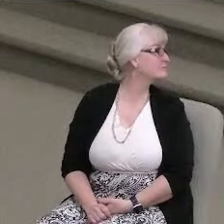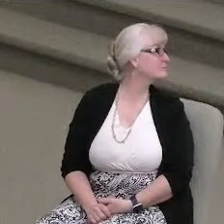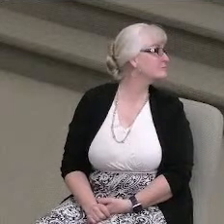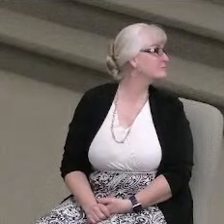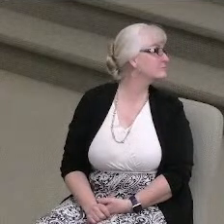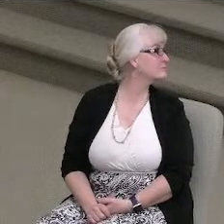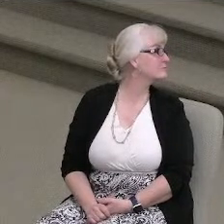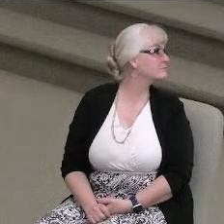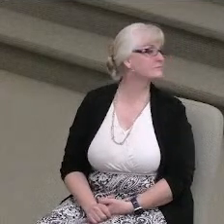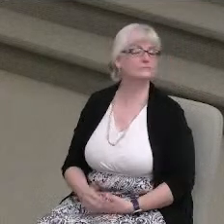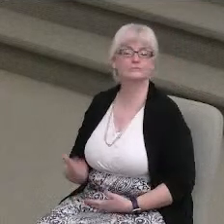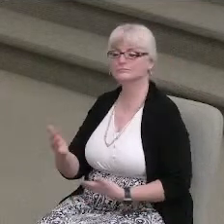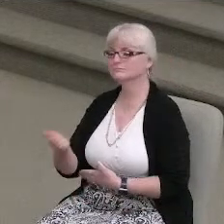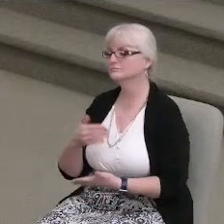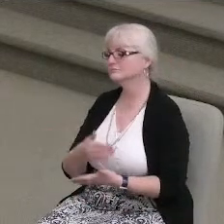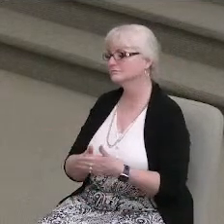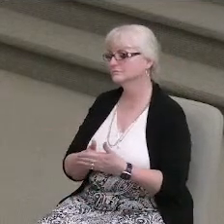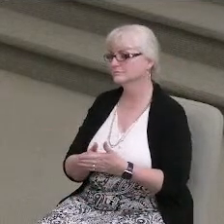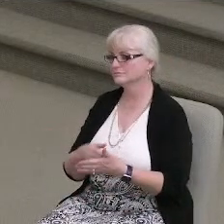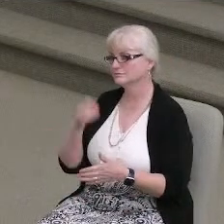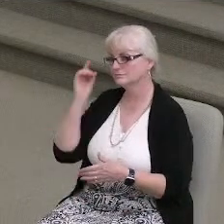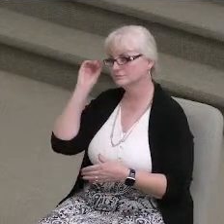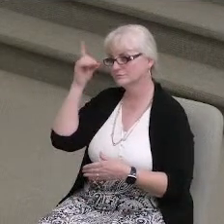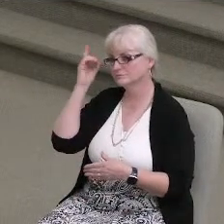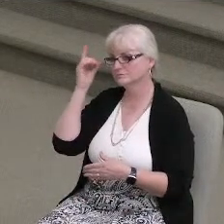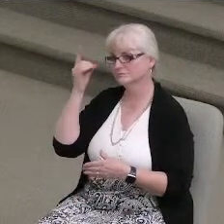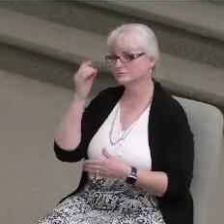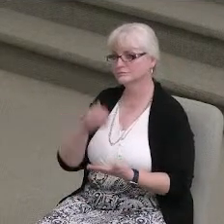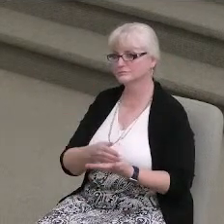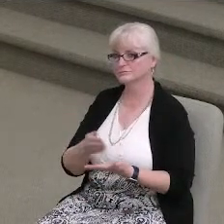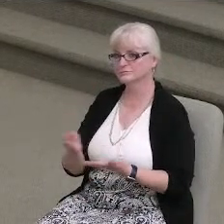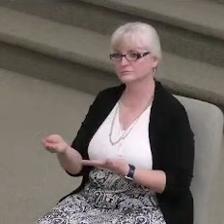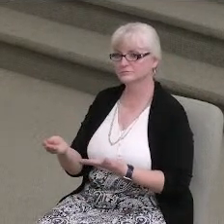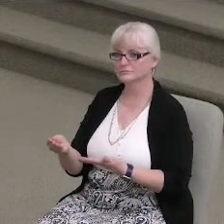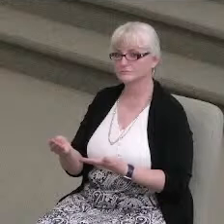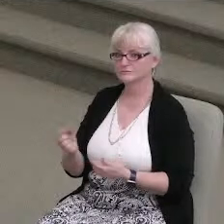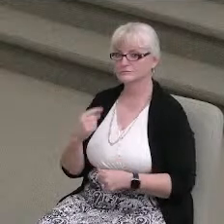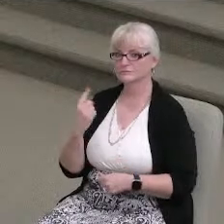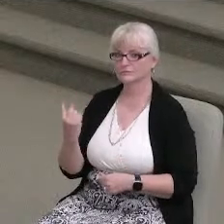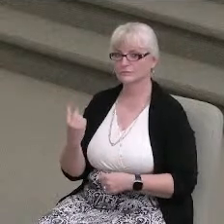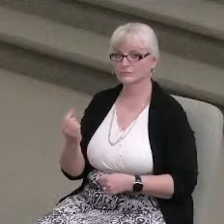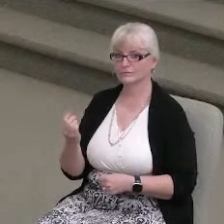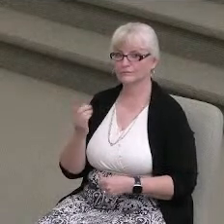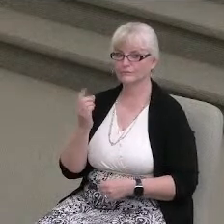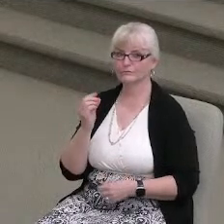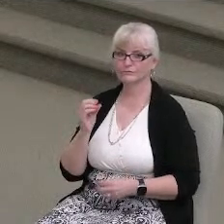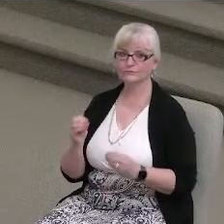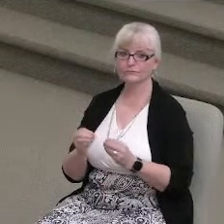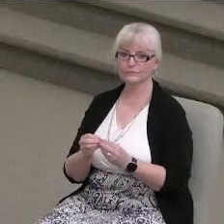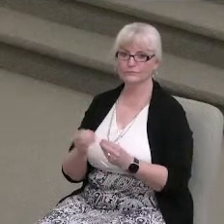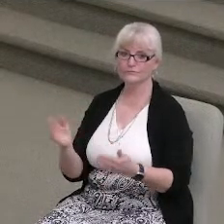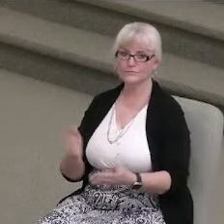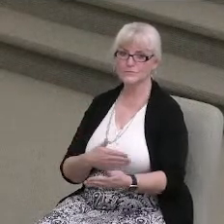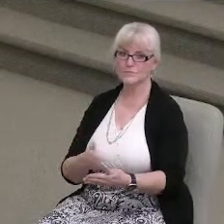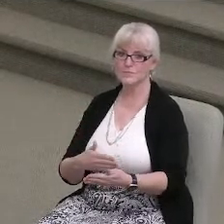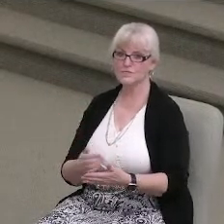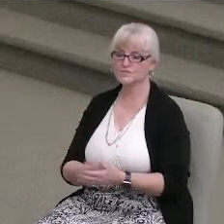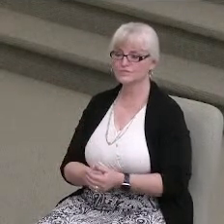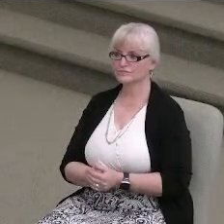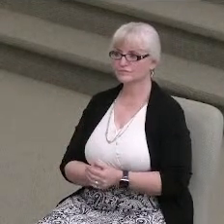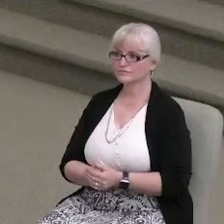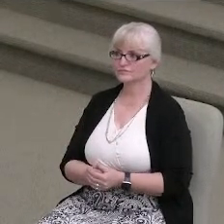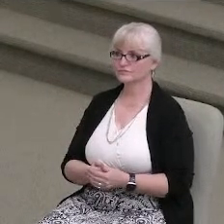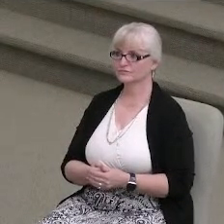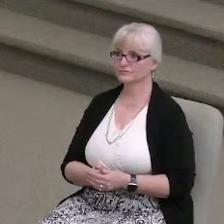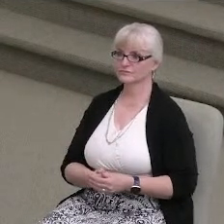Before Doug brings us that message, we're going to sing one more song. If it's comfortable for you, let's stand and praise